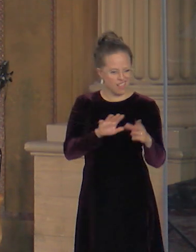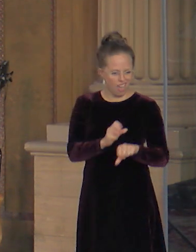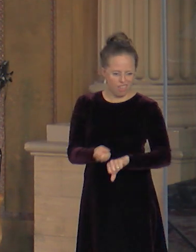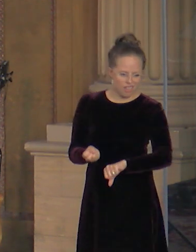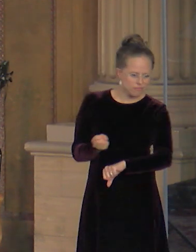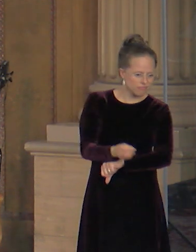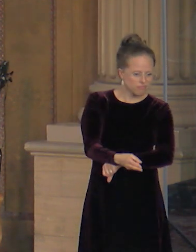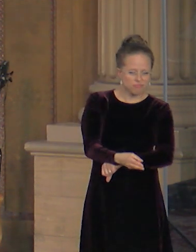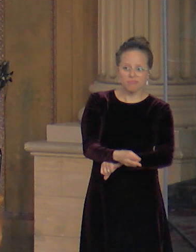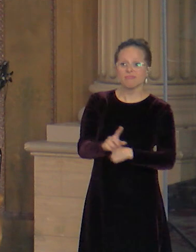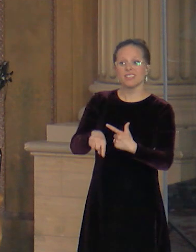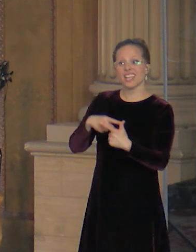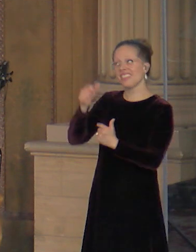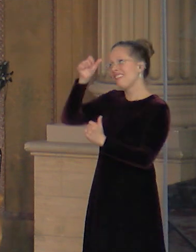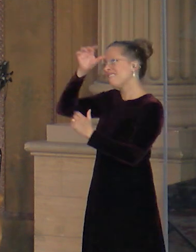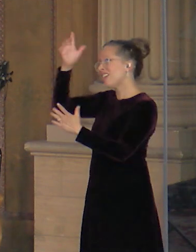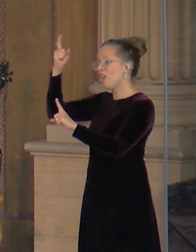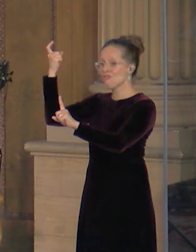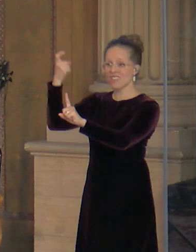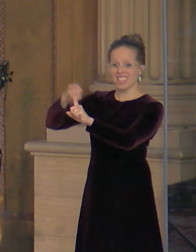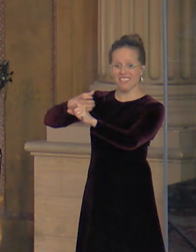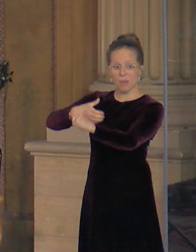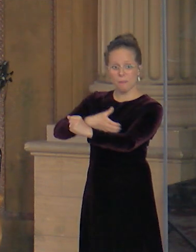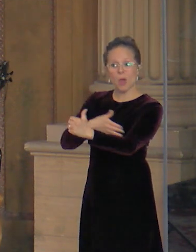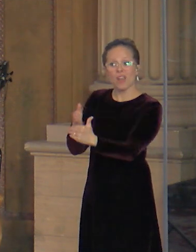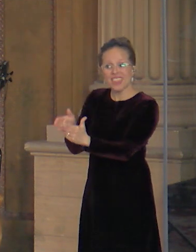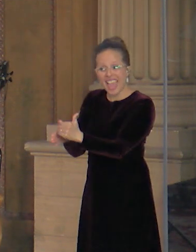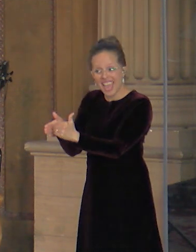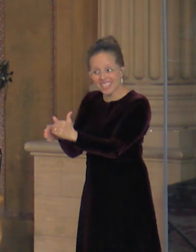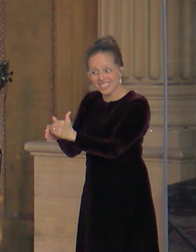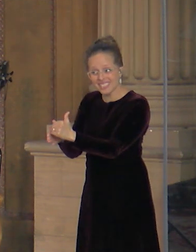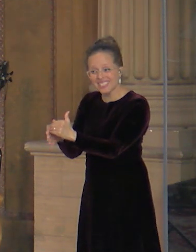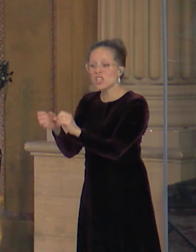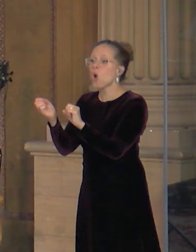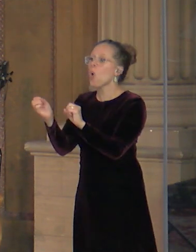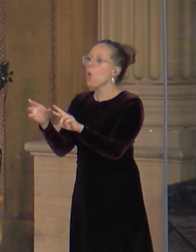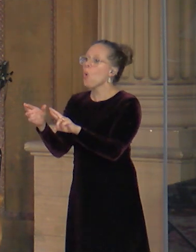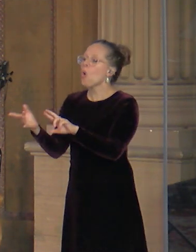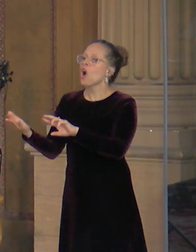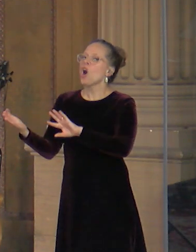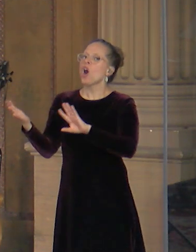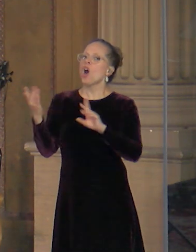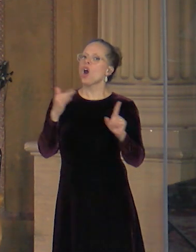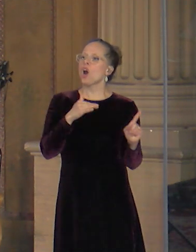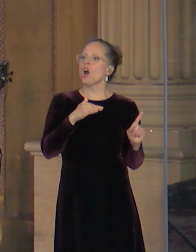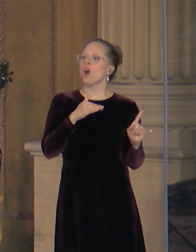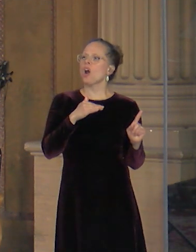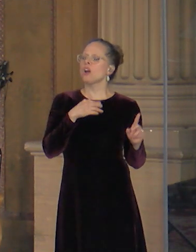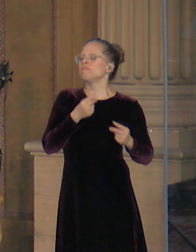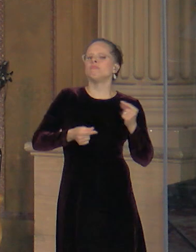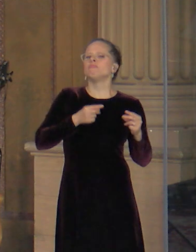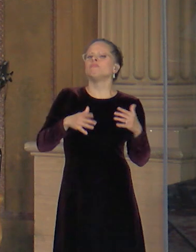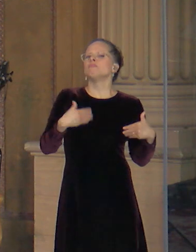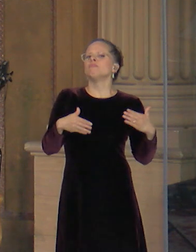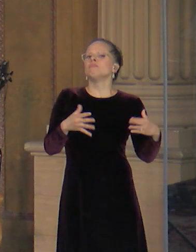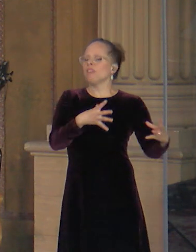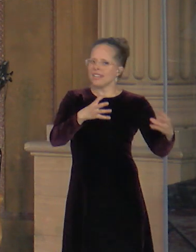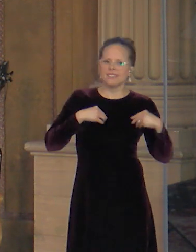receiving power from his father in the end or would he short circuit that whole plan and just seize some power now